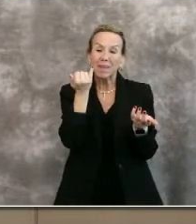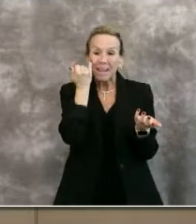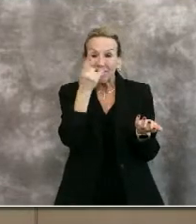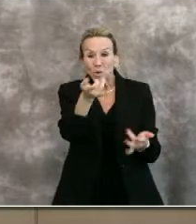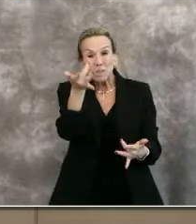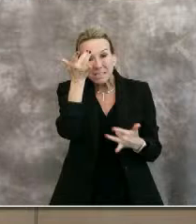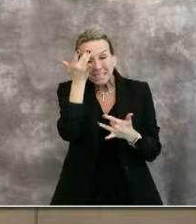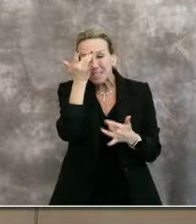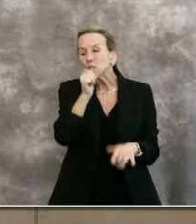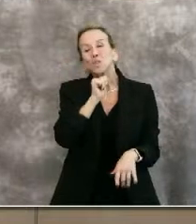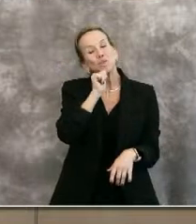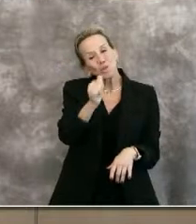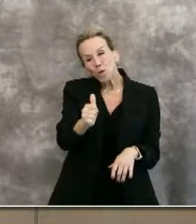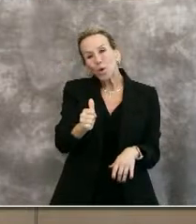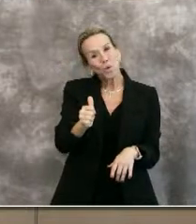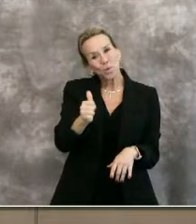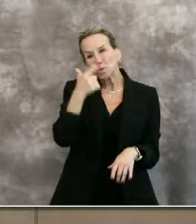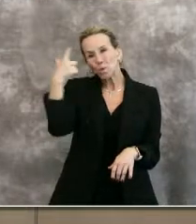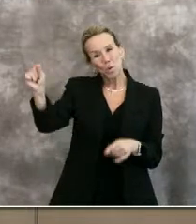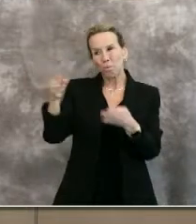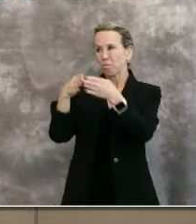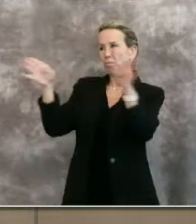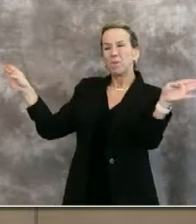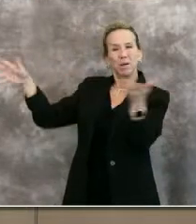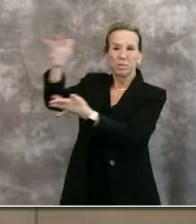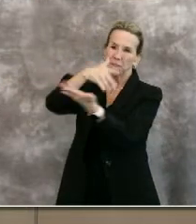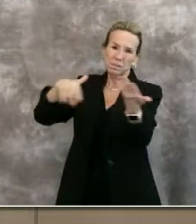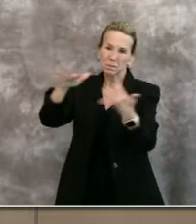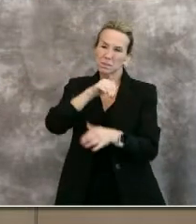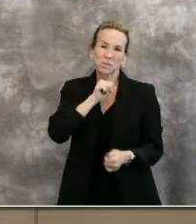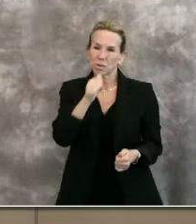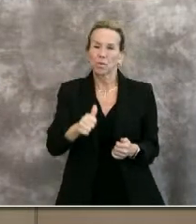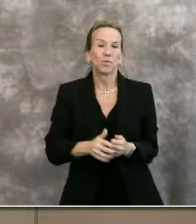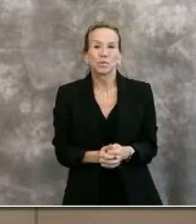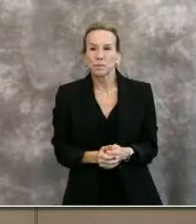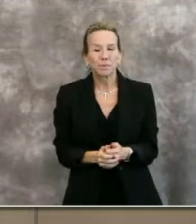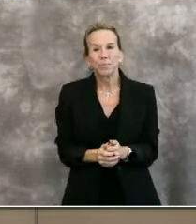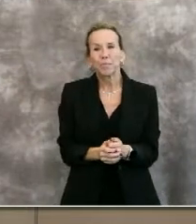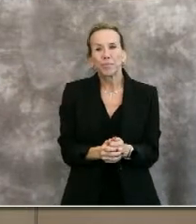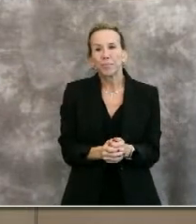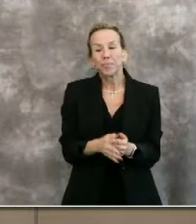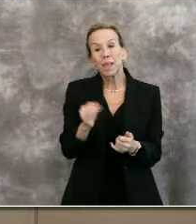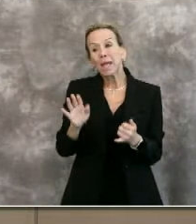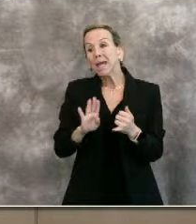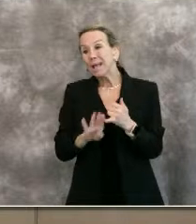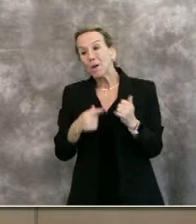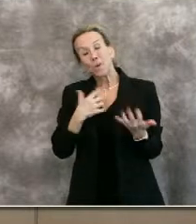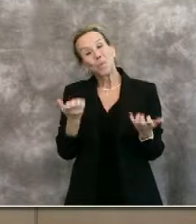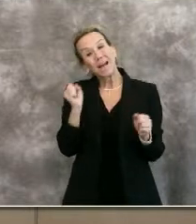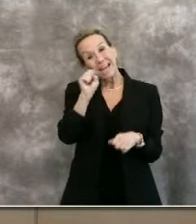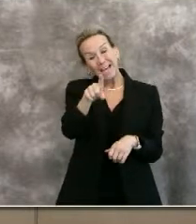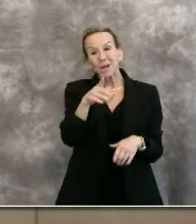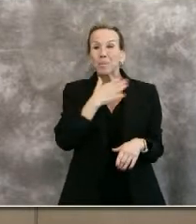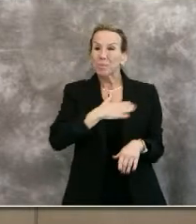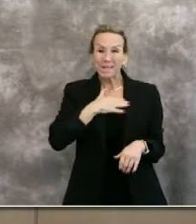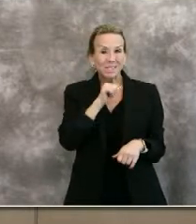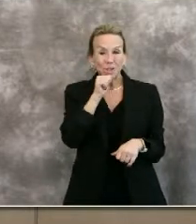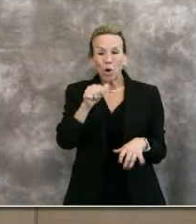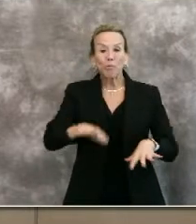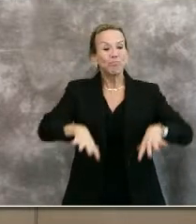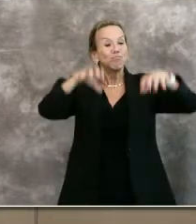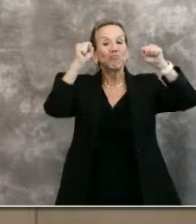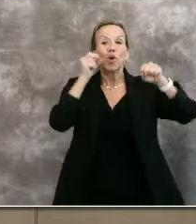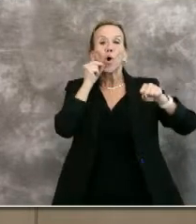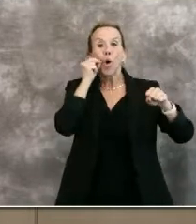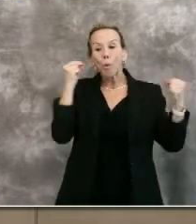go out into the public. And then last, we're asking people not to conduct any gatherings at